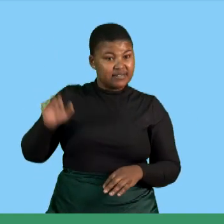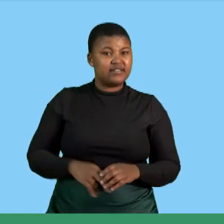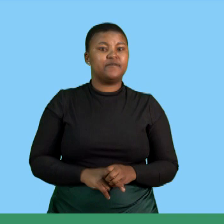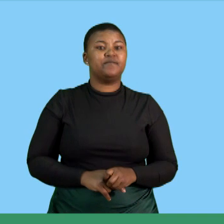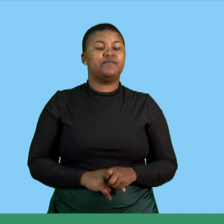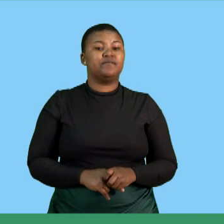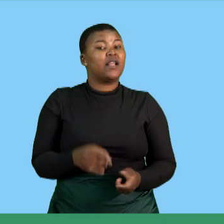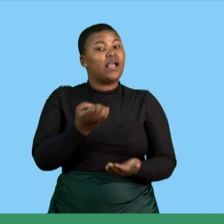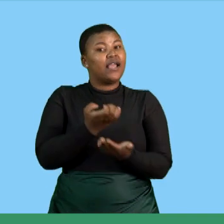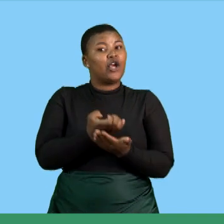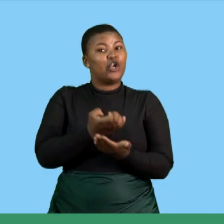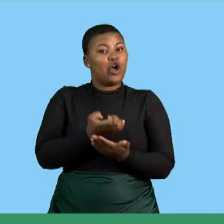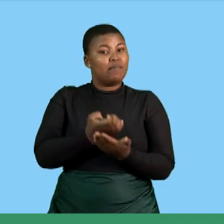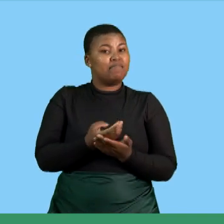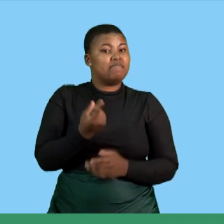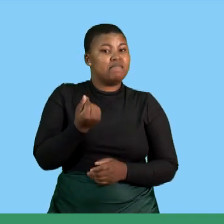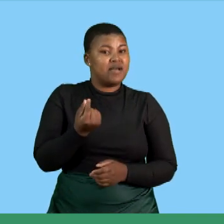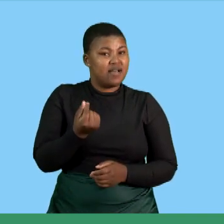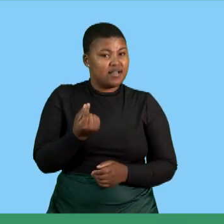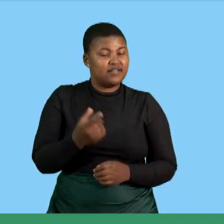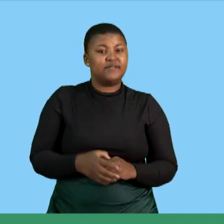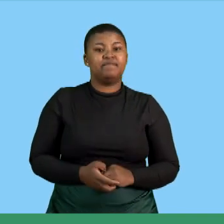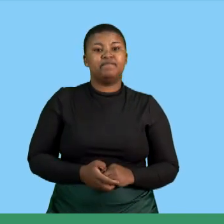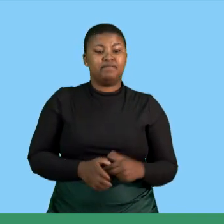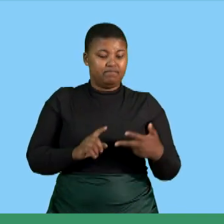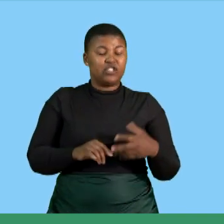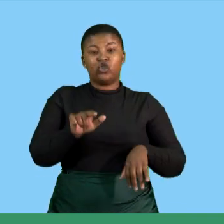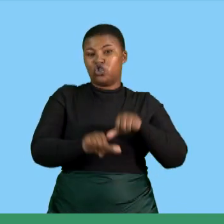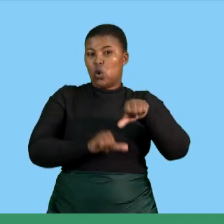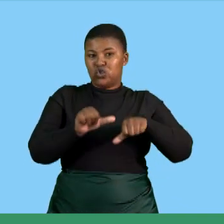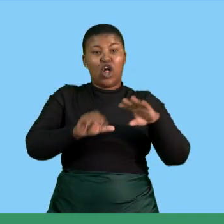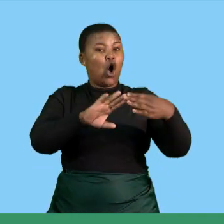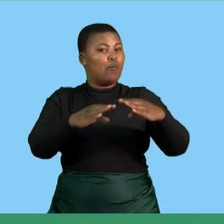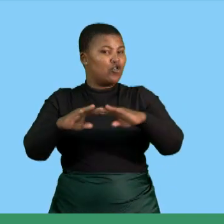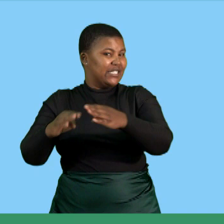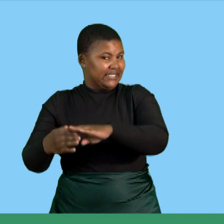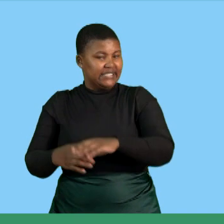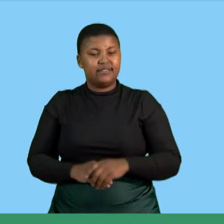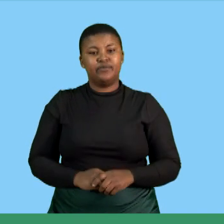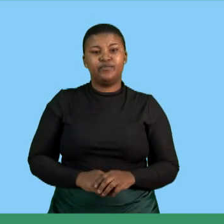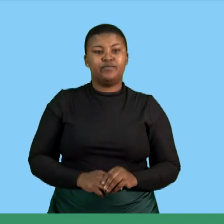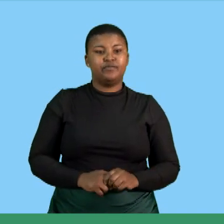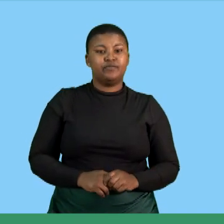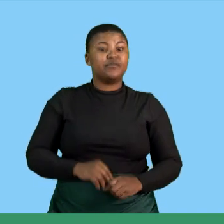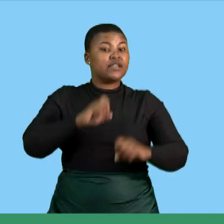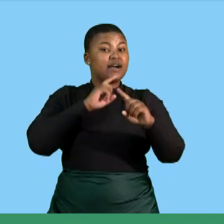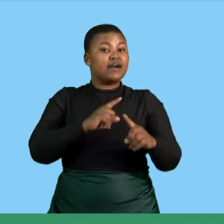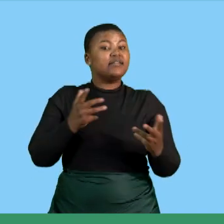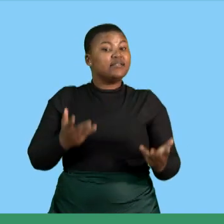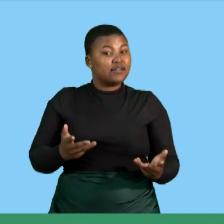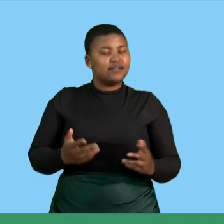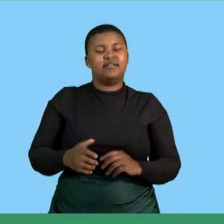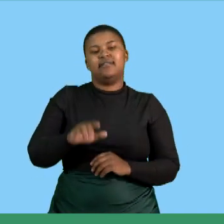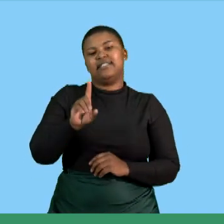government. Economic refers to buying power, and social refers to the society. So the only